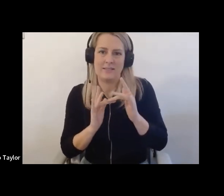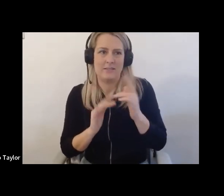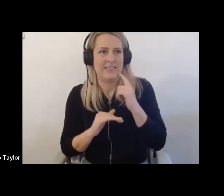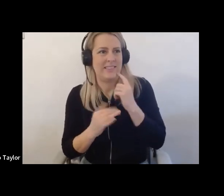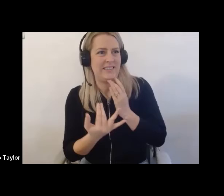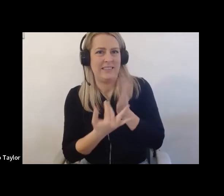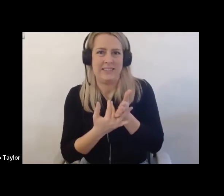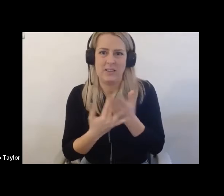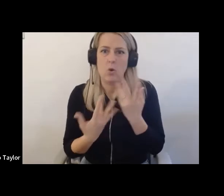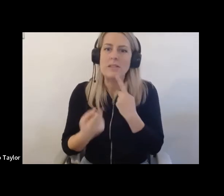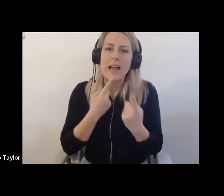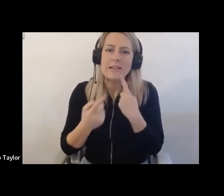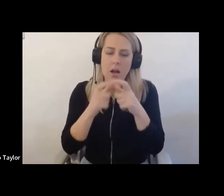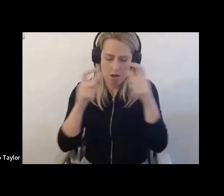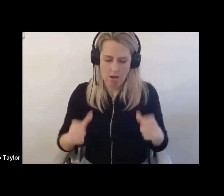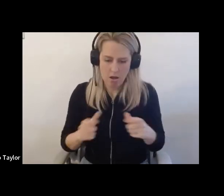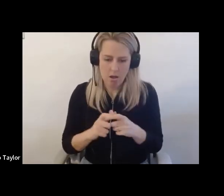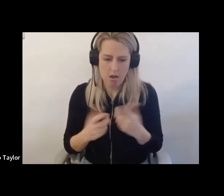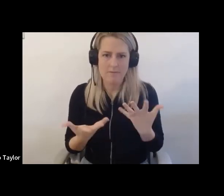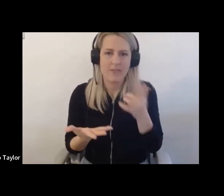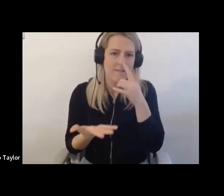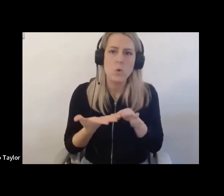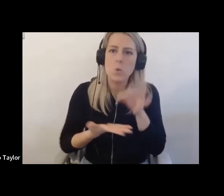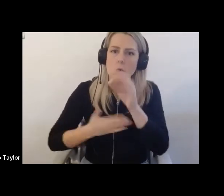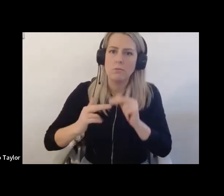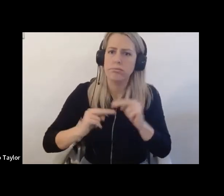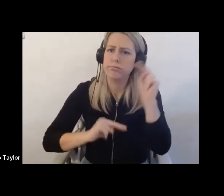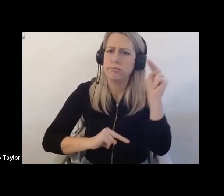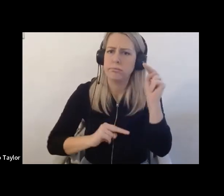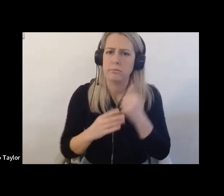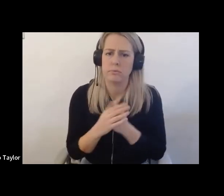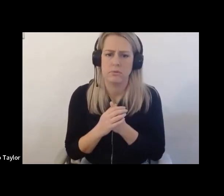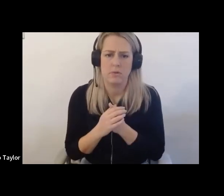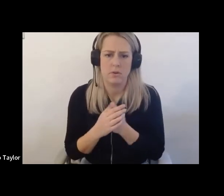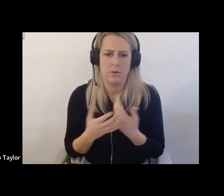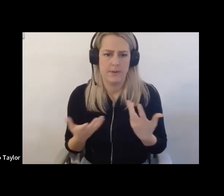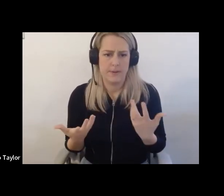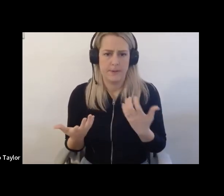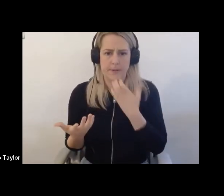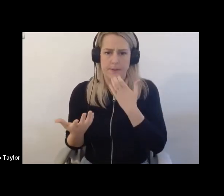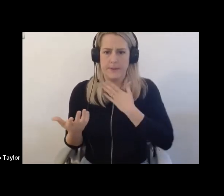accessible learning materials. And all of this happening in the midst of a global pandemic.